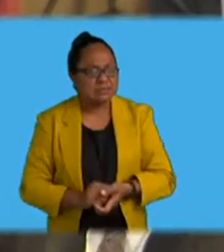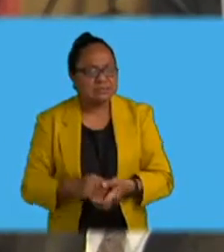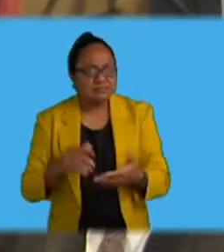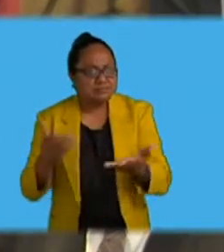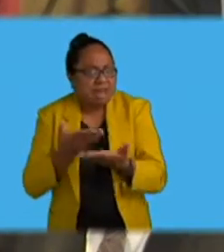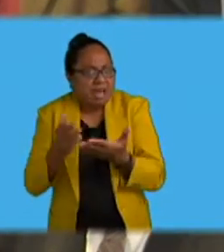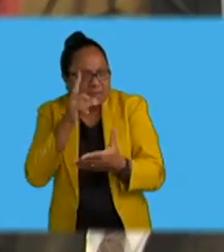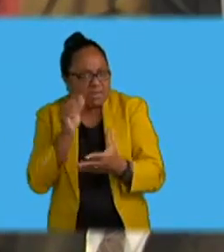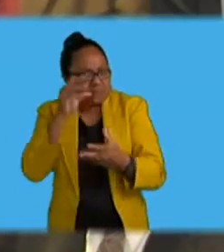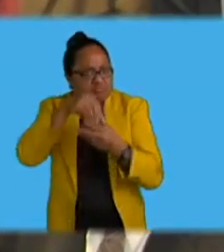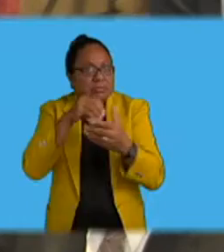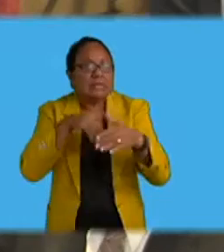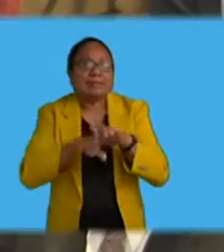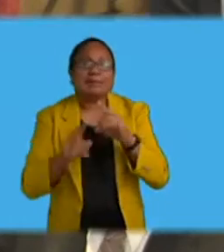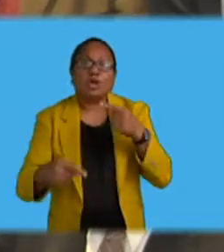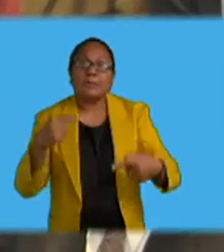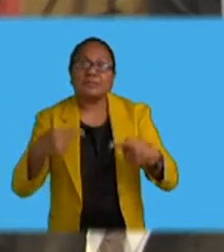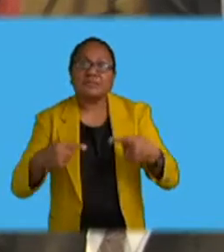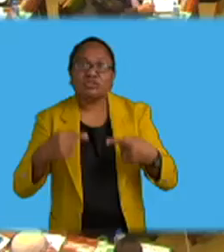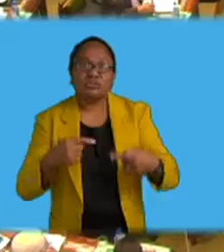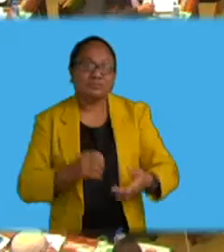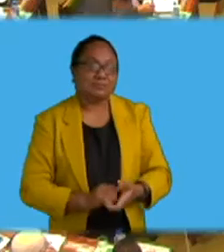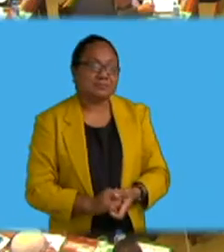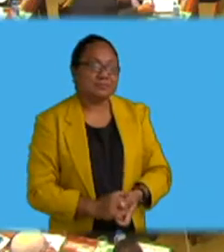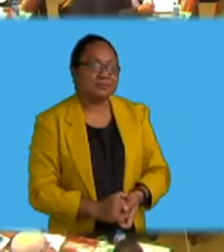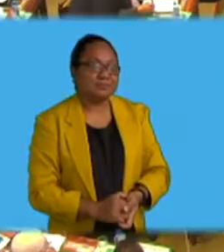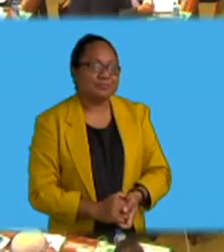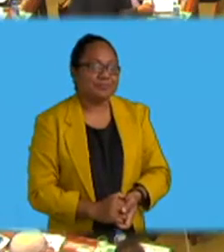competition? Thank you. Thank you, Honourable Minister.